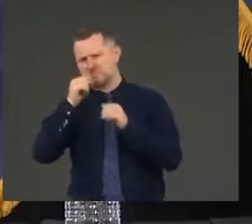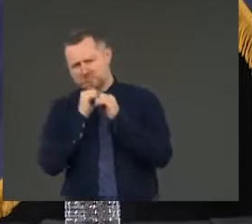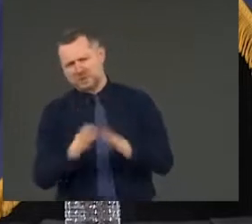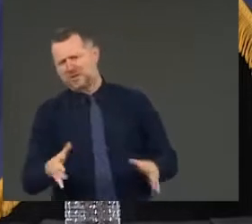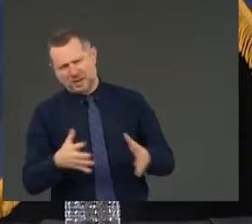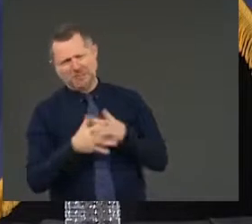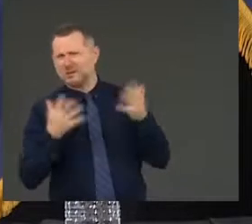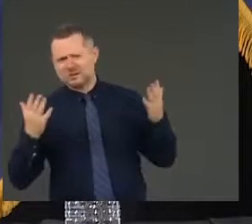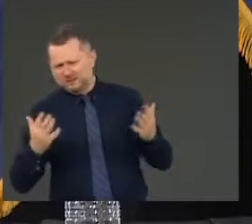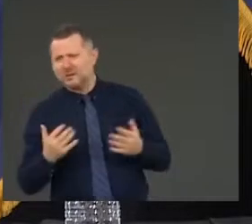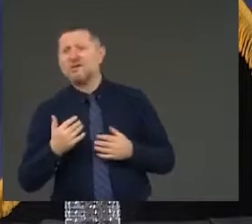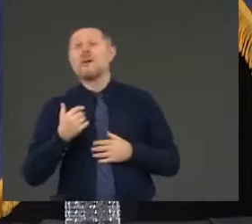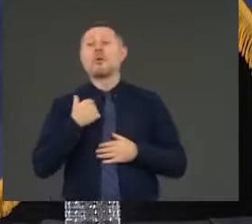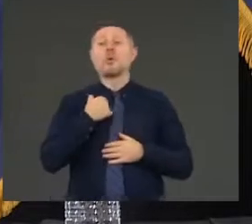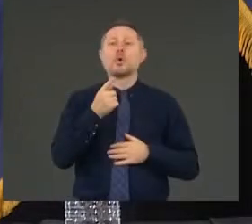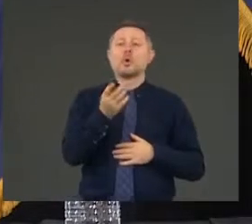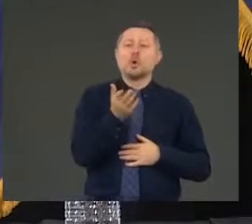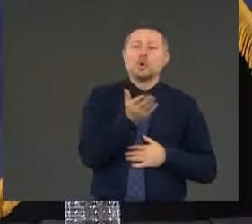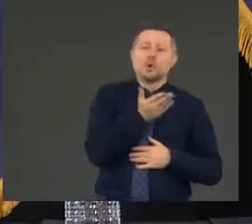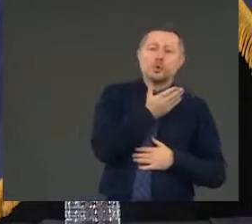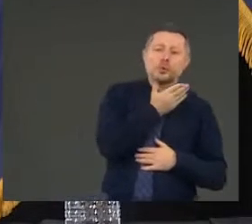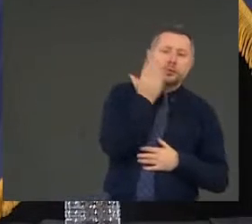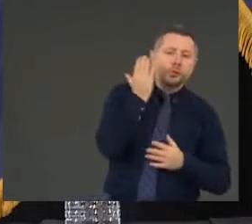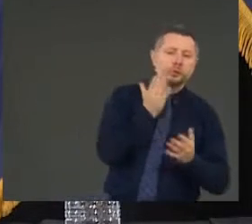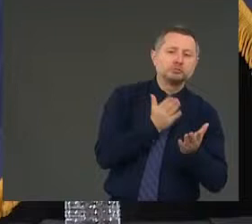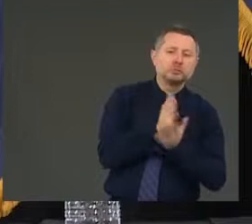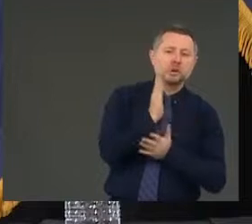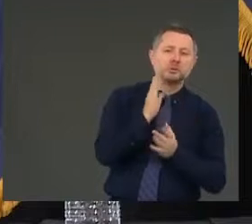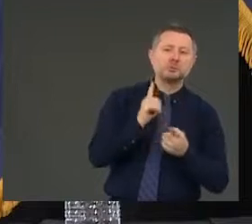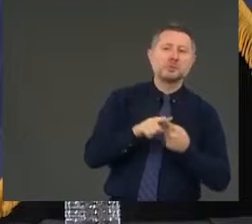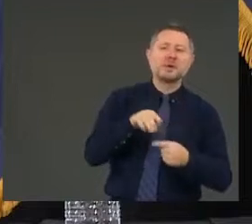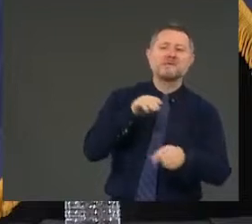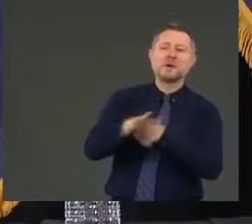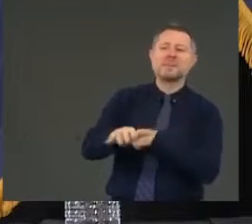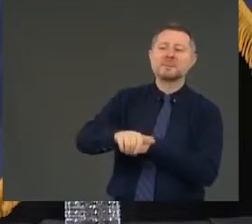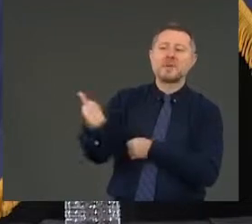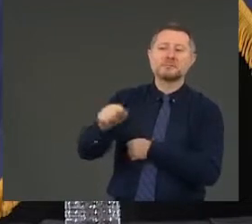have a right to infect other people. You don't have a right to